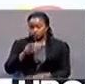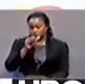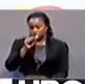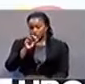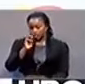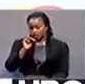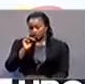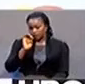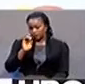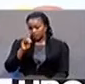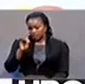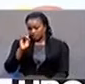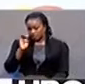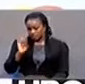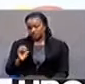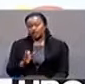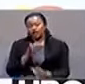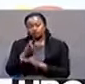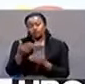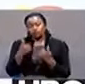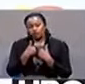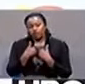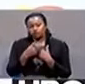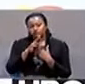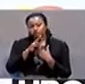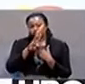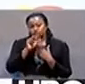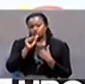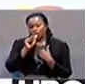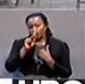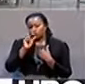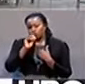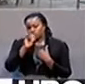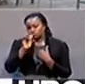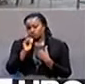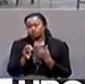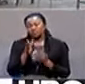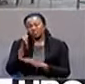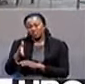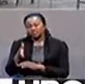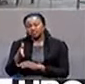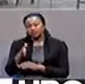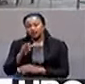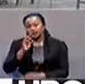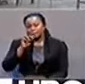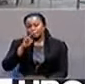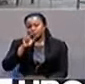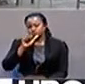Rakojo, Msasizi, and then Dr. Moriko.